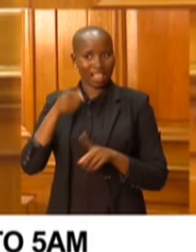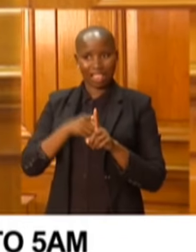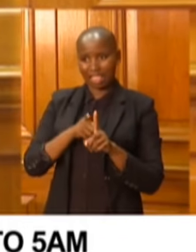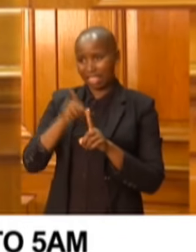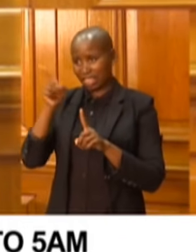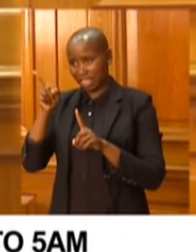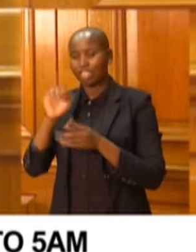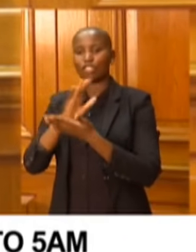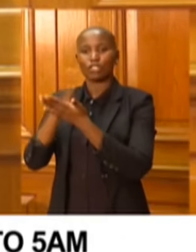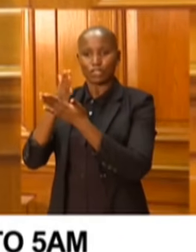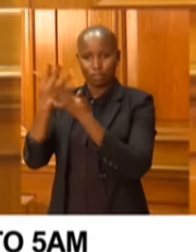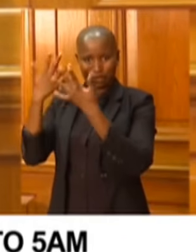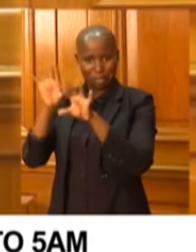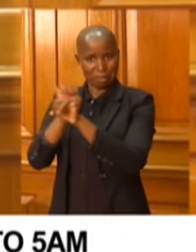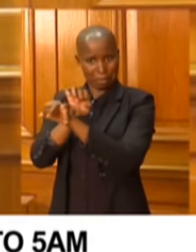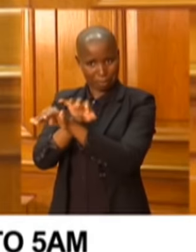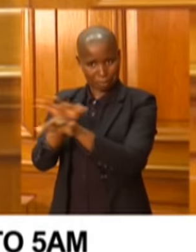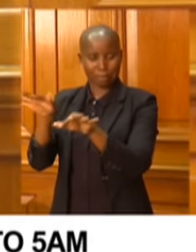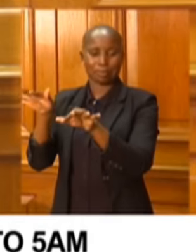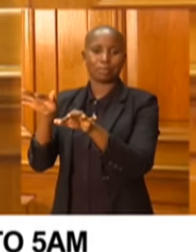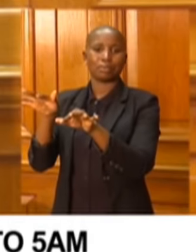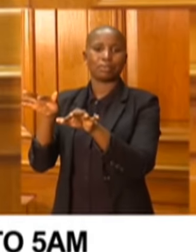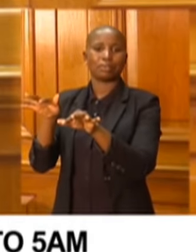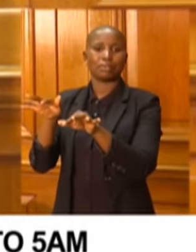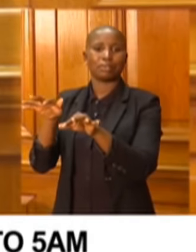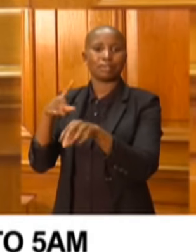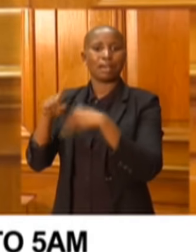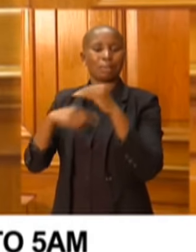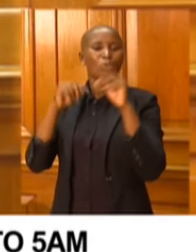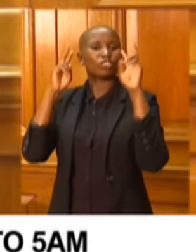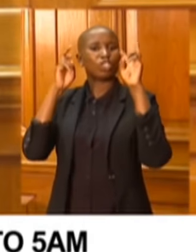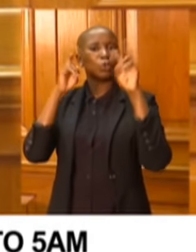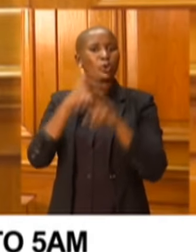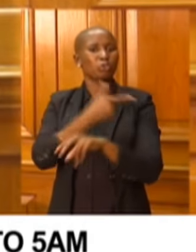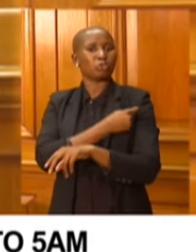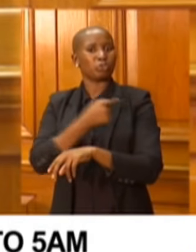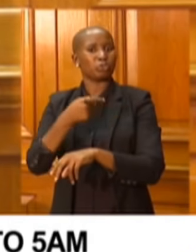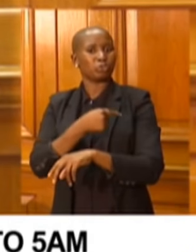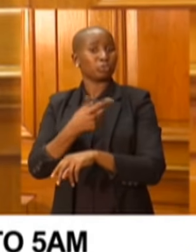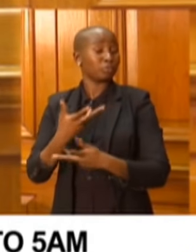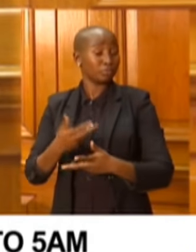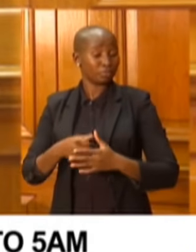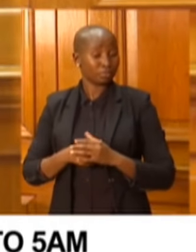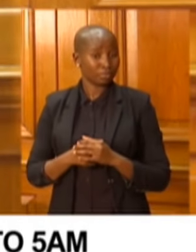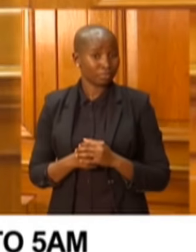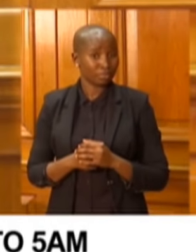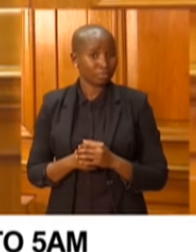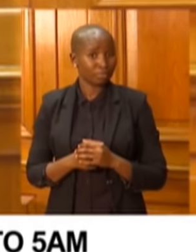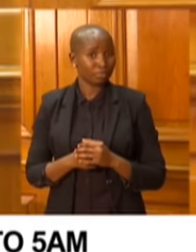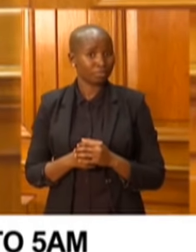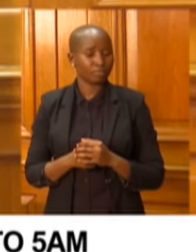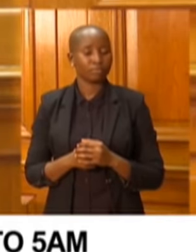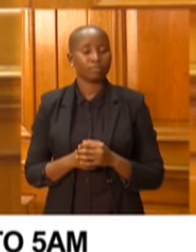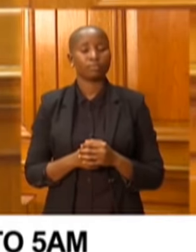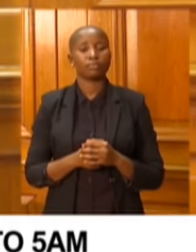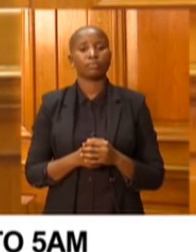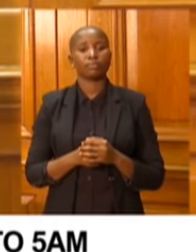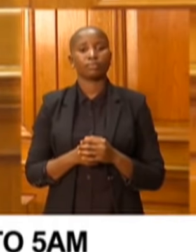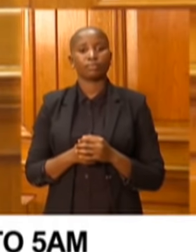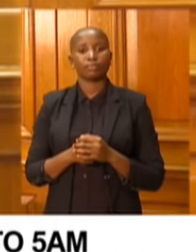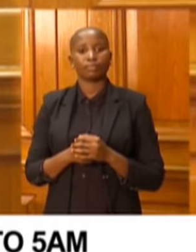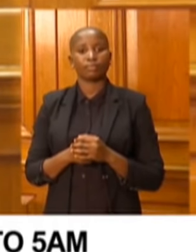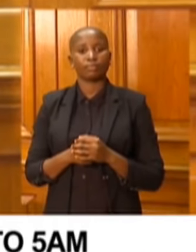are being spread around about COVID-19 vaccines. Yet vaccines have